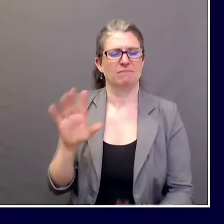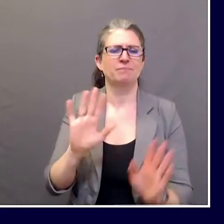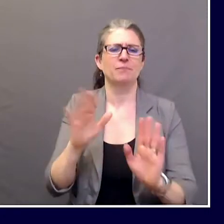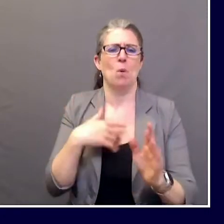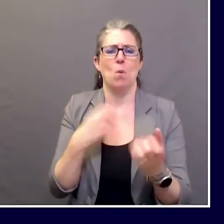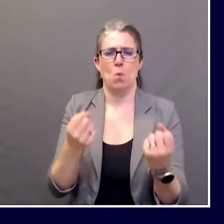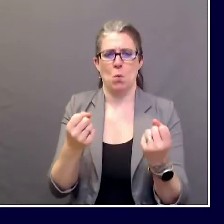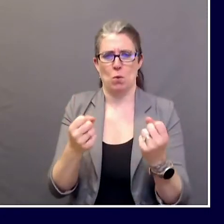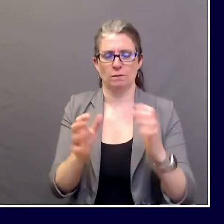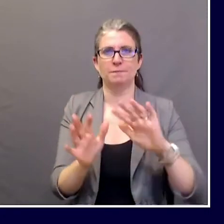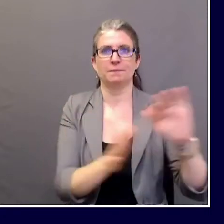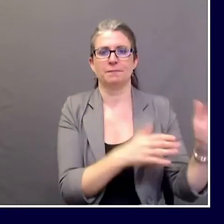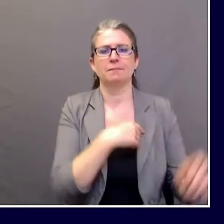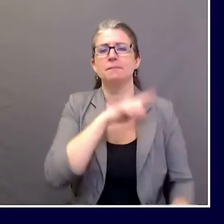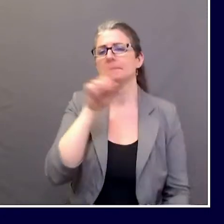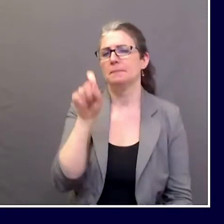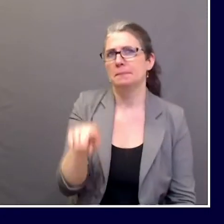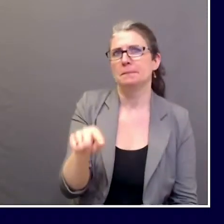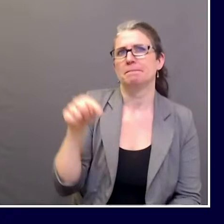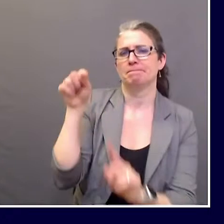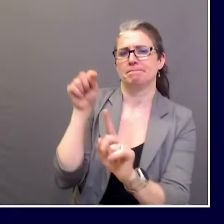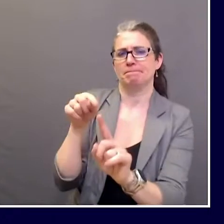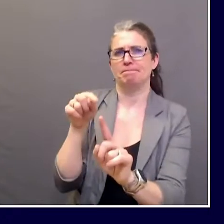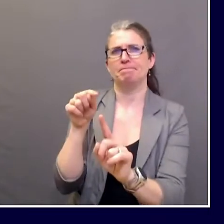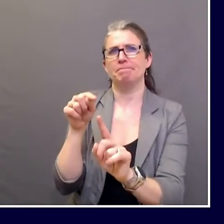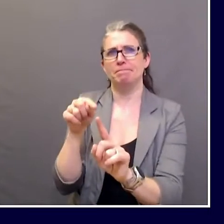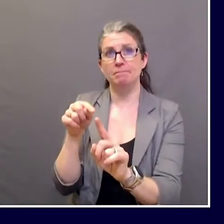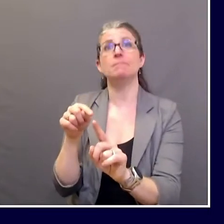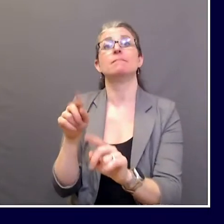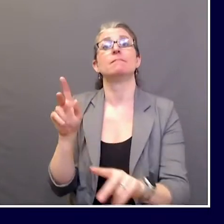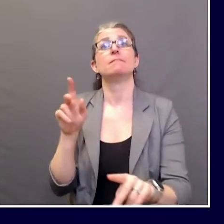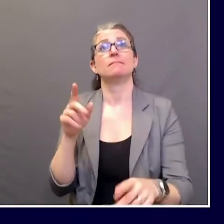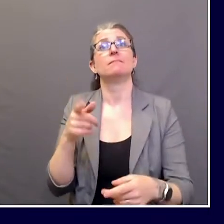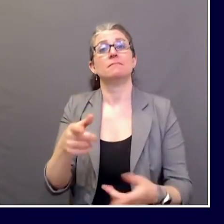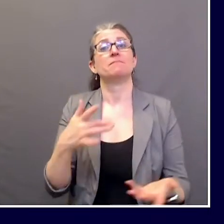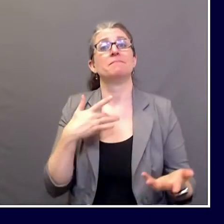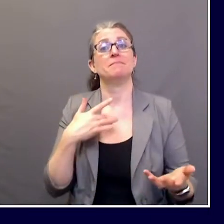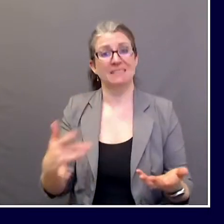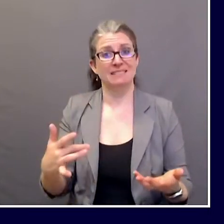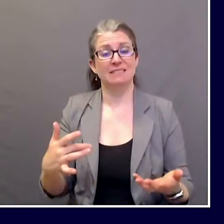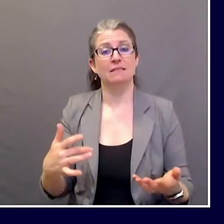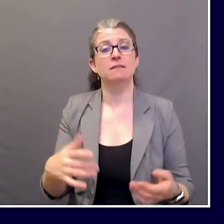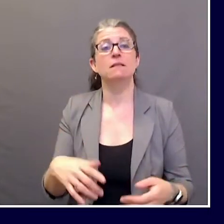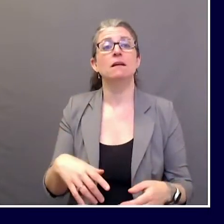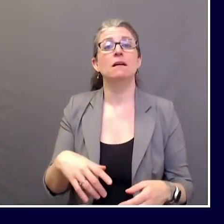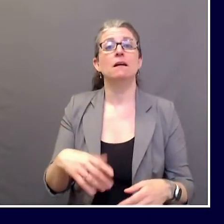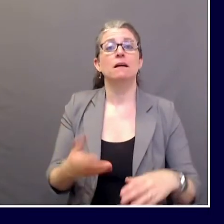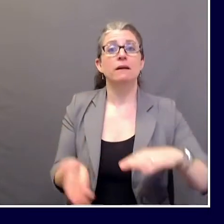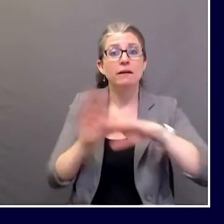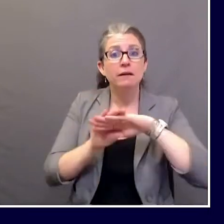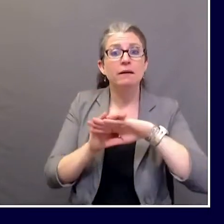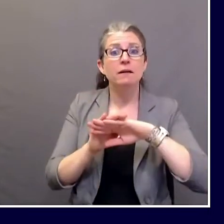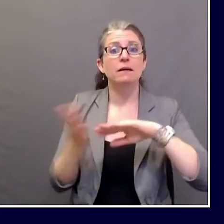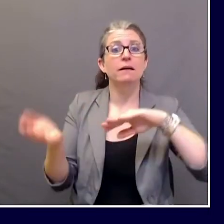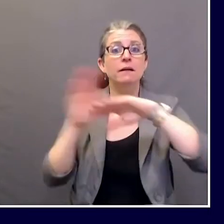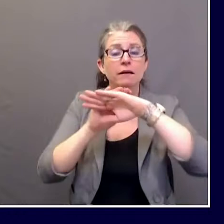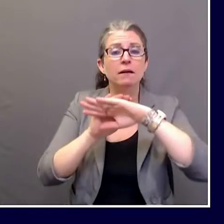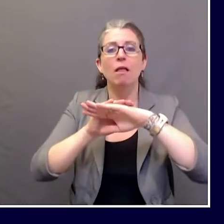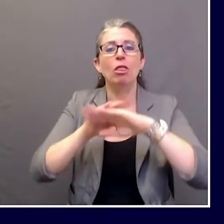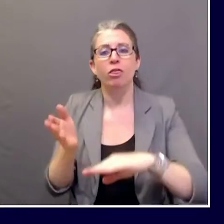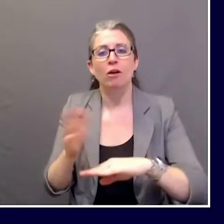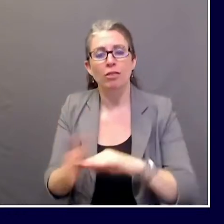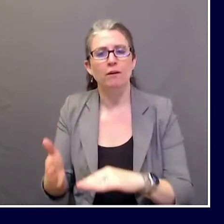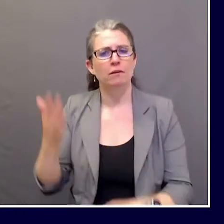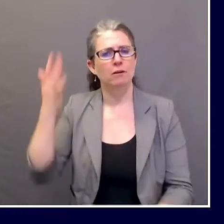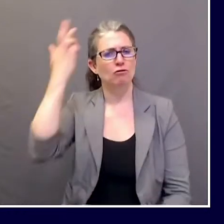outbreaks that are causing this, what appear to be a rise? Again, I know it's a little bit confusing with kind of the way things have to be reported right now. Can you help us walk through